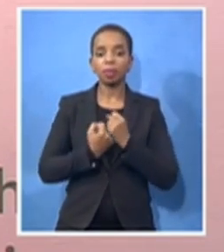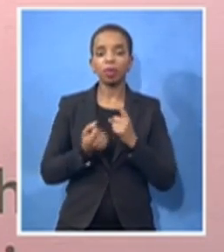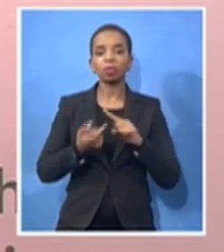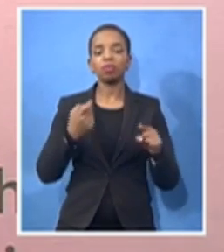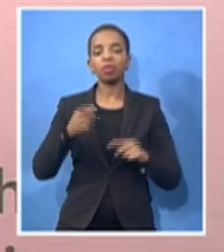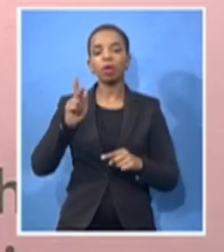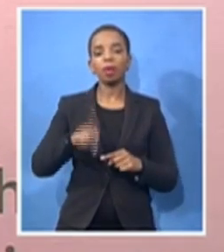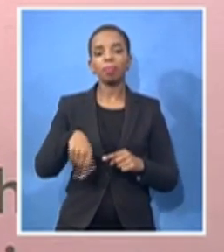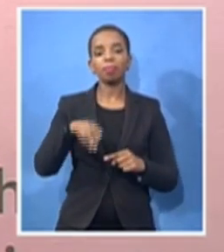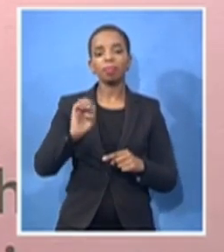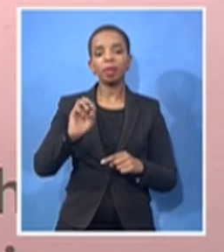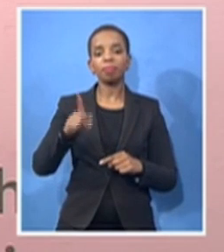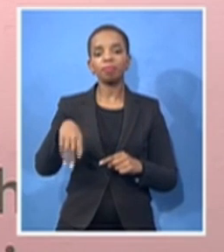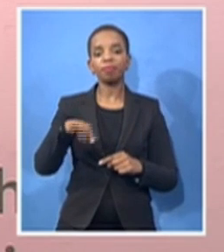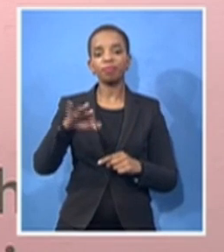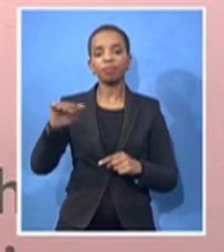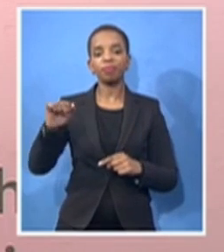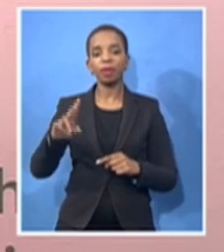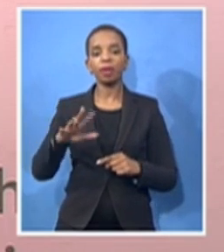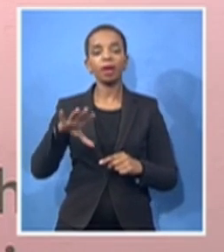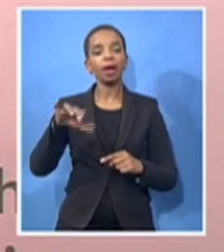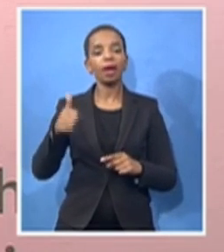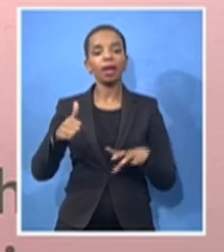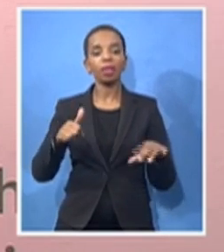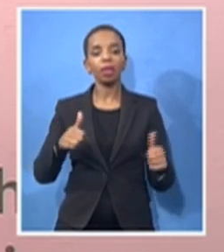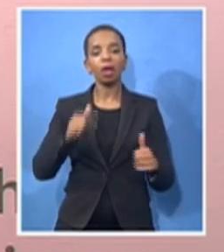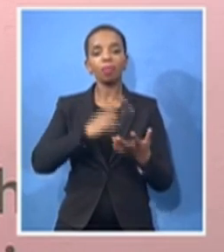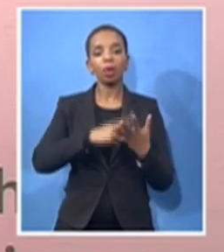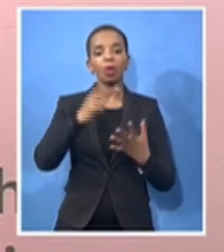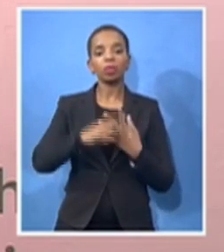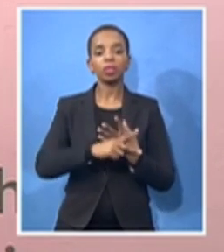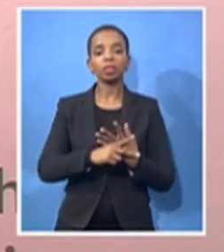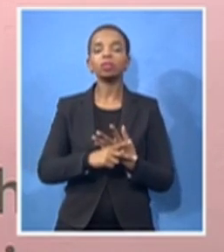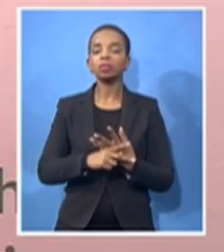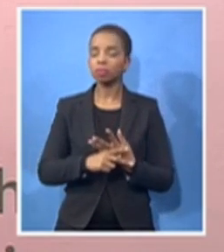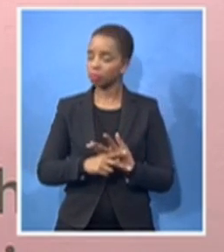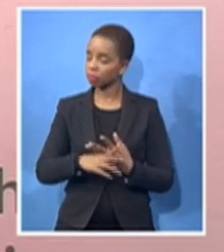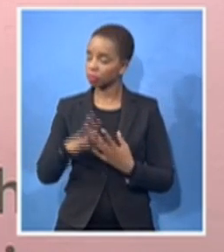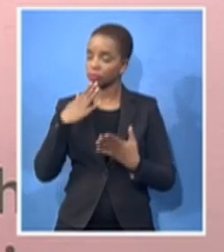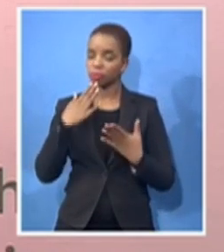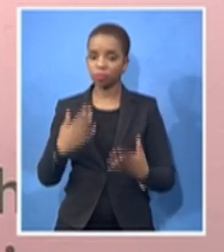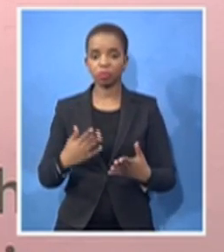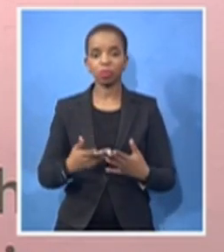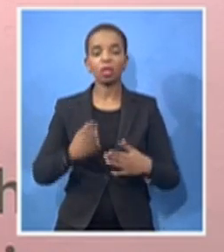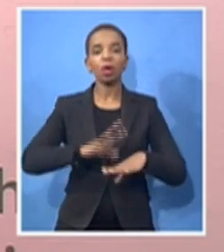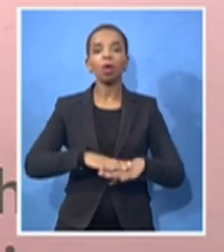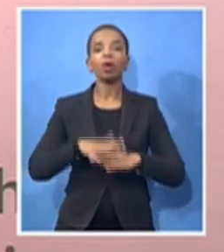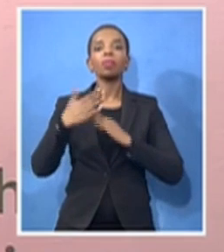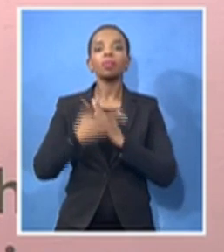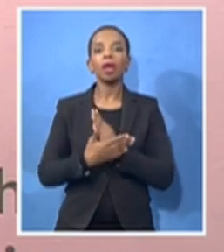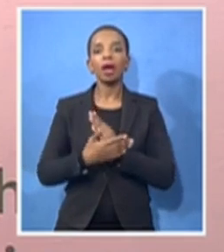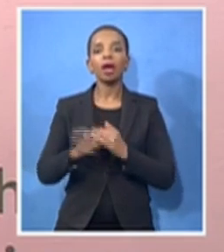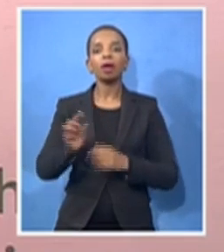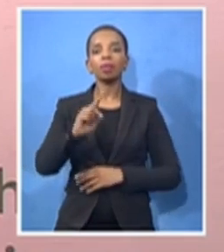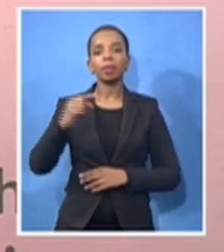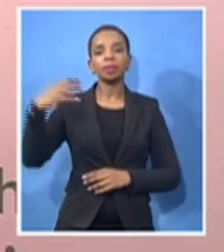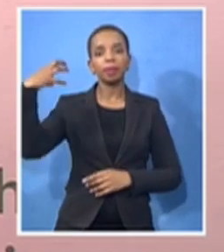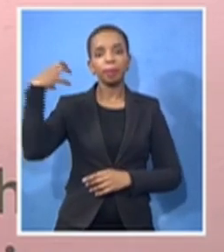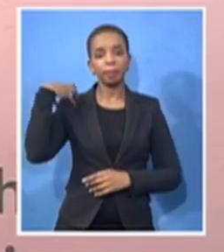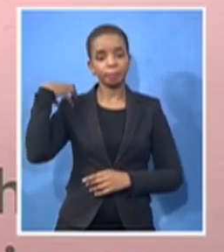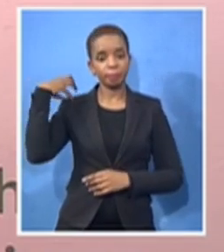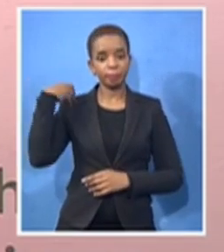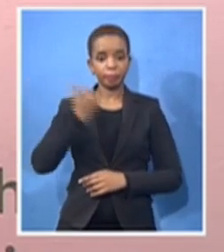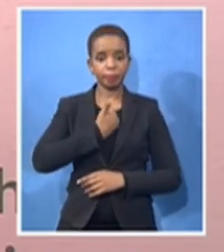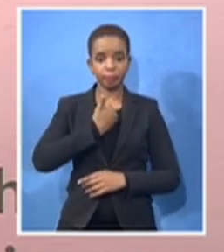important contributions. So on behalf of the ministry, myself and the Deputy Minister, the